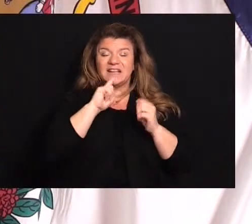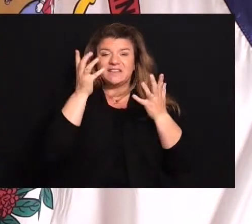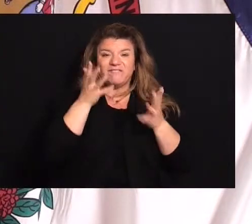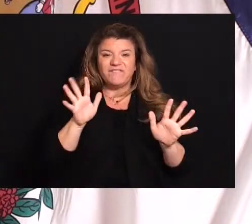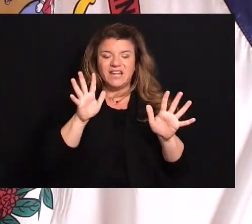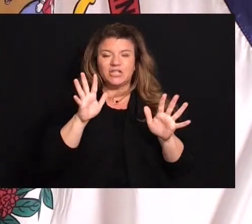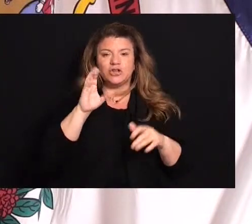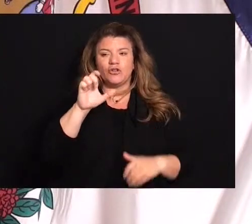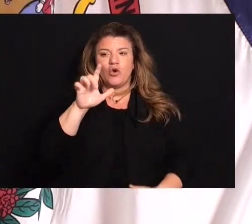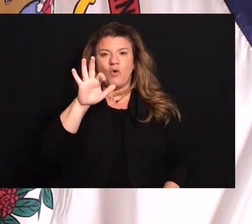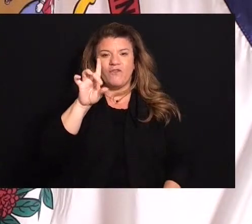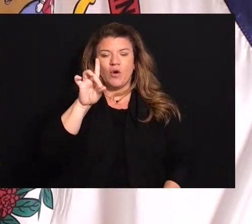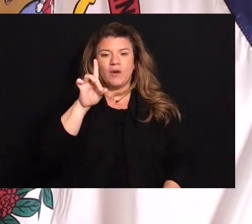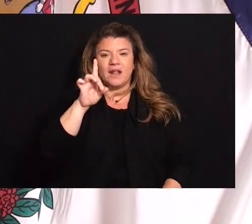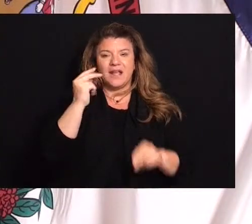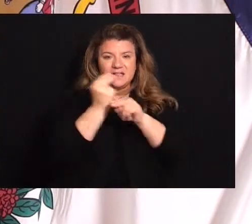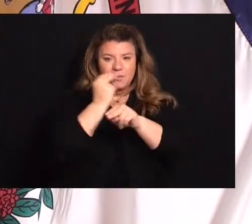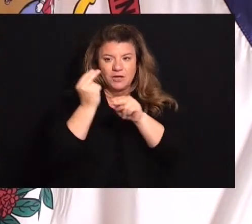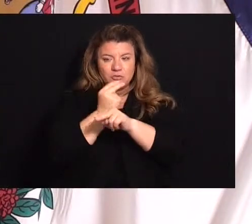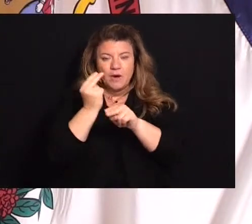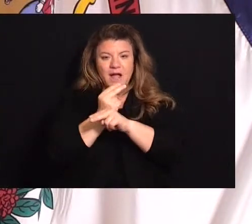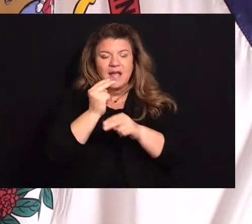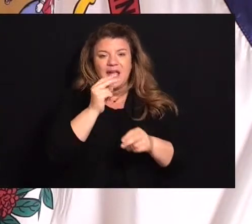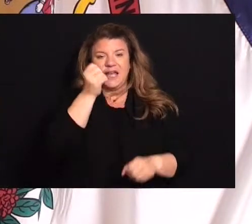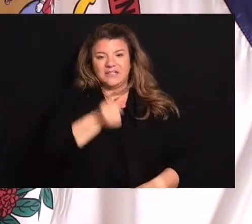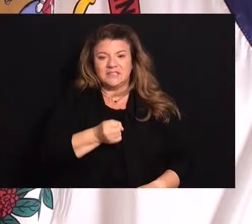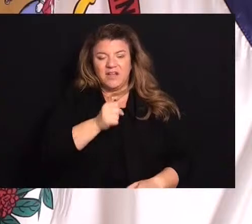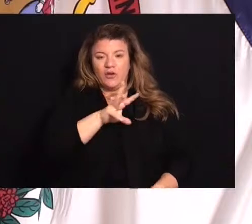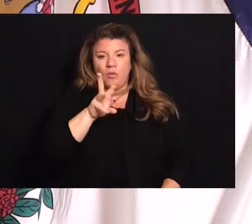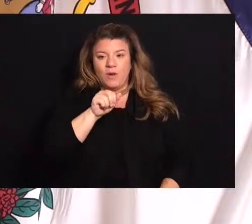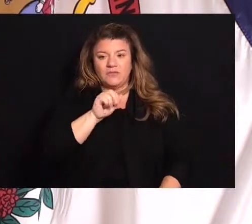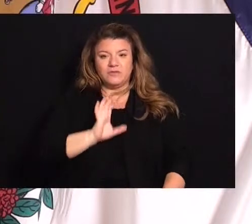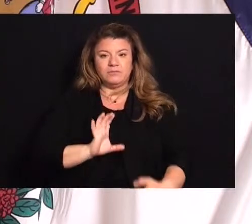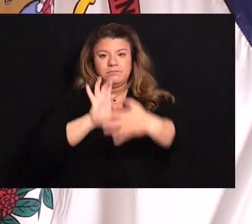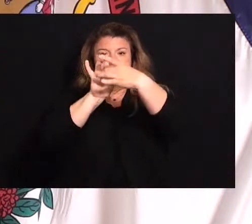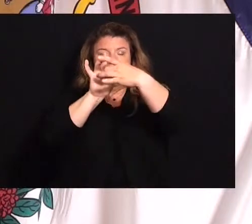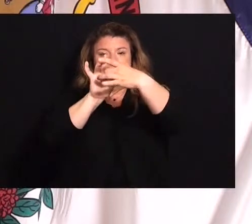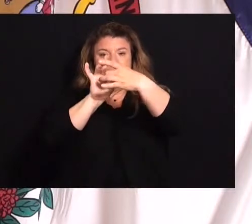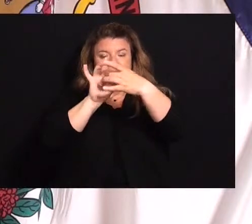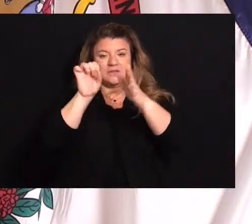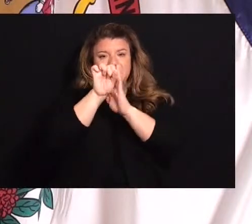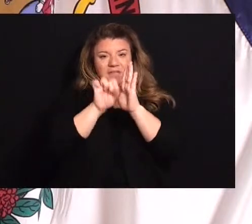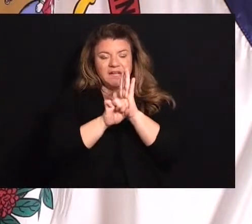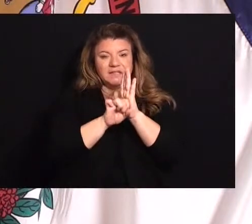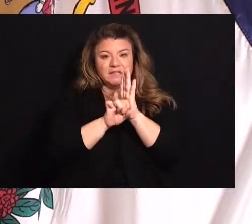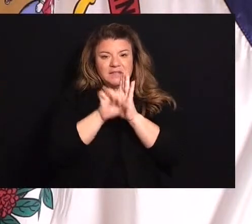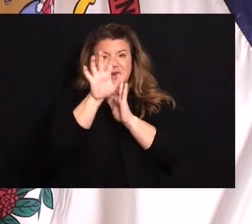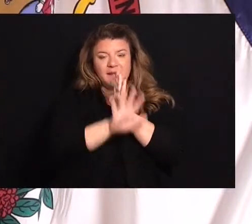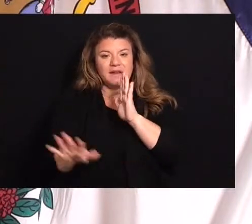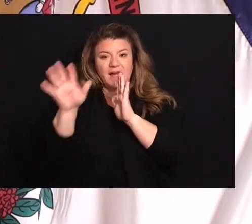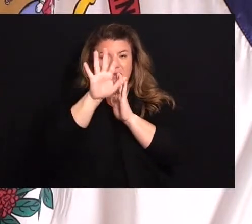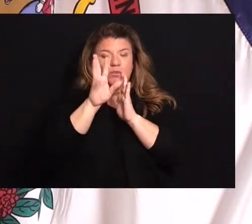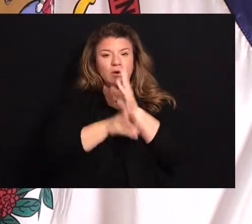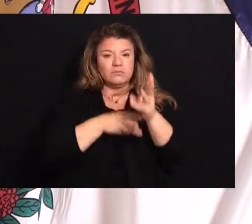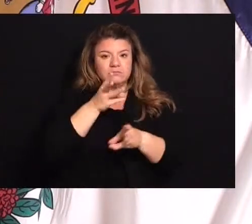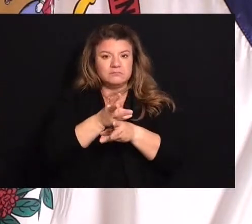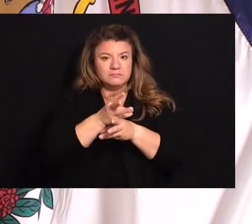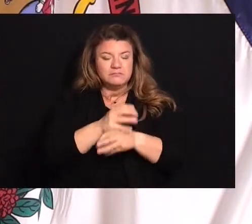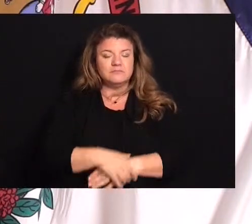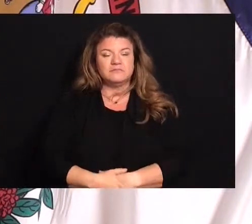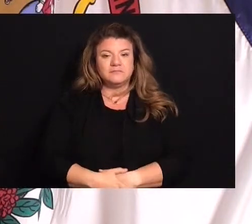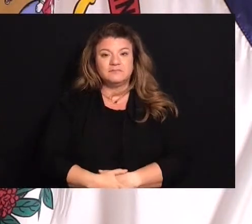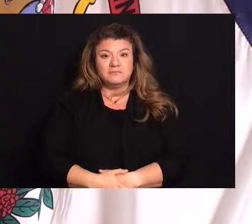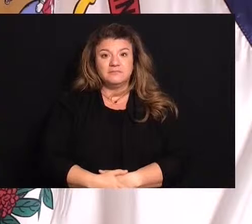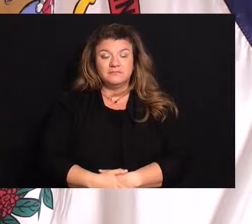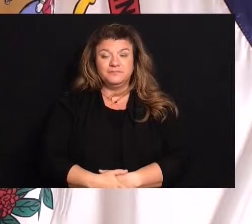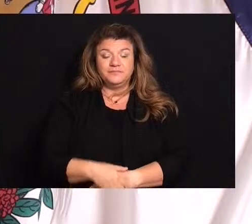the Coalfield Expressway and bring southern West Virginia into our world, into the entire world.